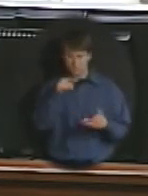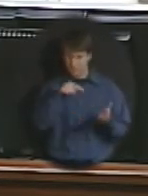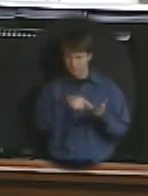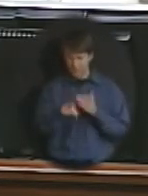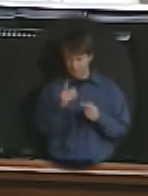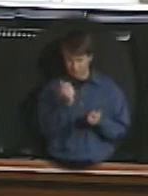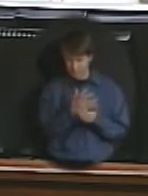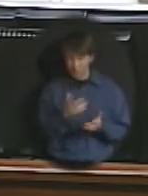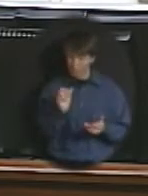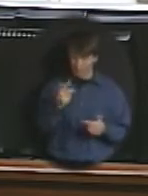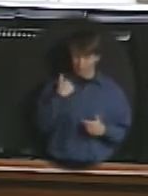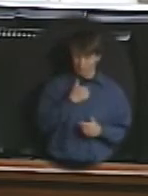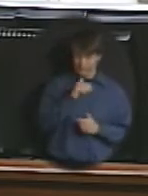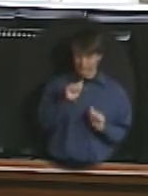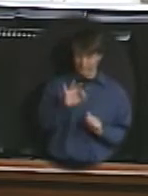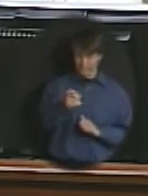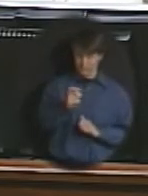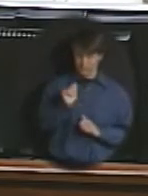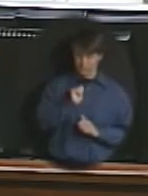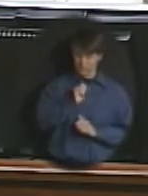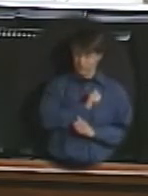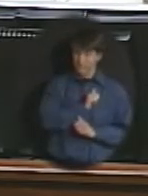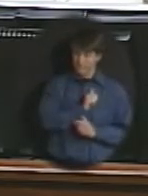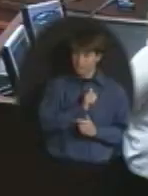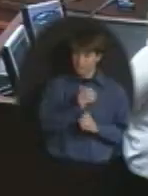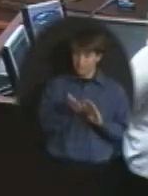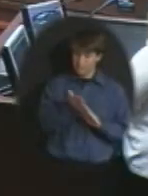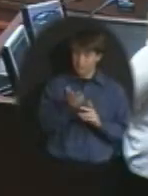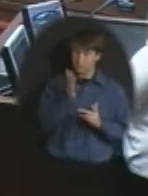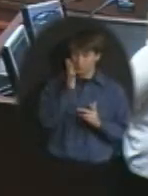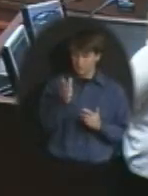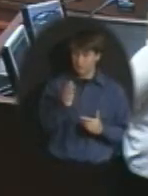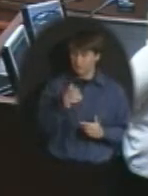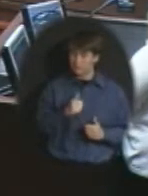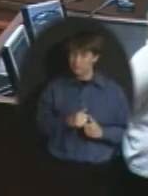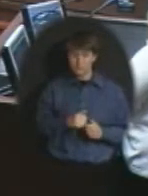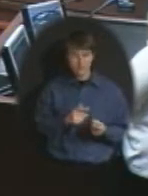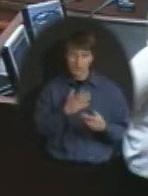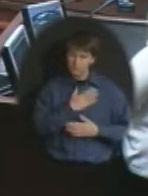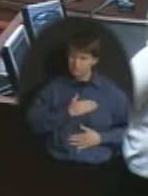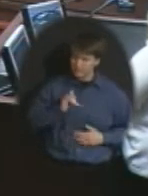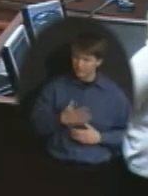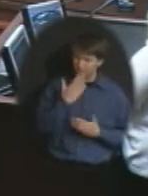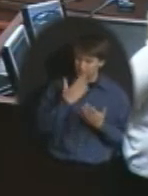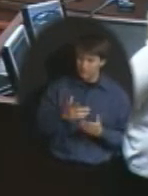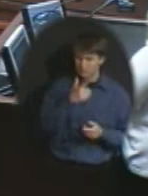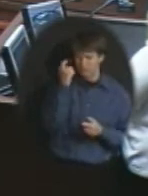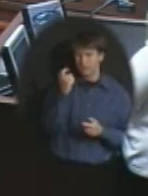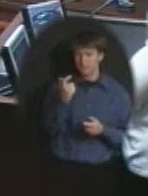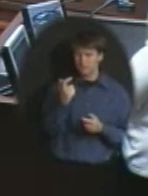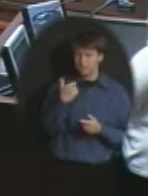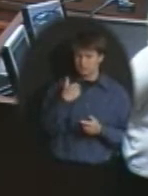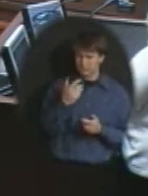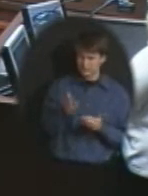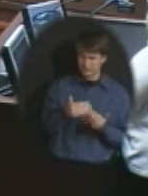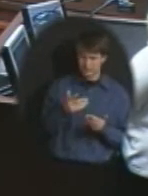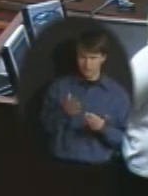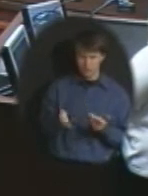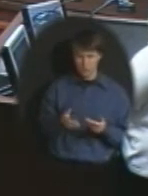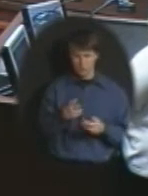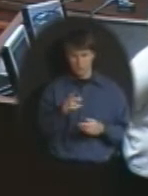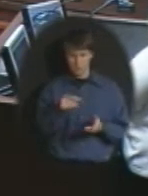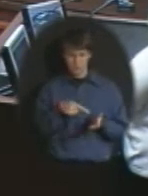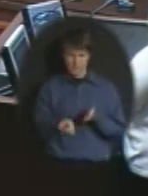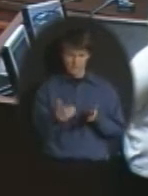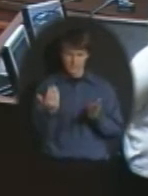if we can service it ourselves, we certainly will do that. Right. I appreciate that because, it's easy just from year to year, just keep renewing things. And even